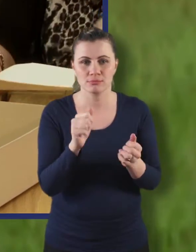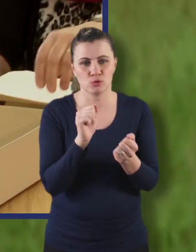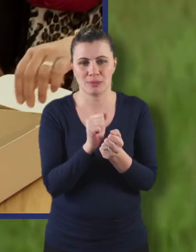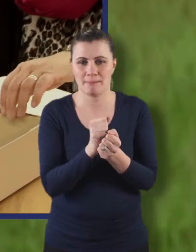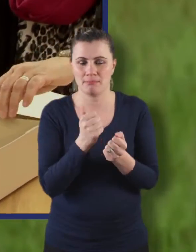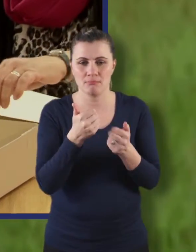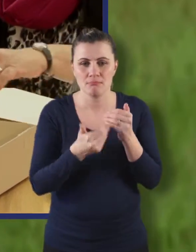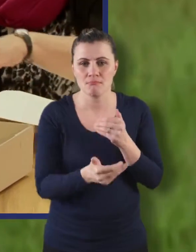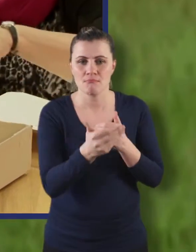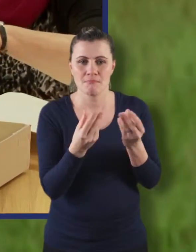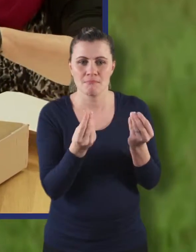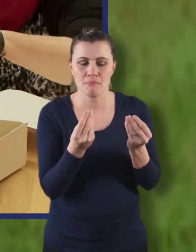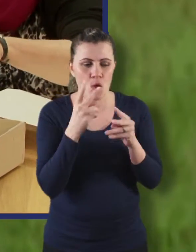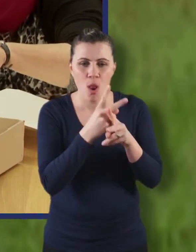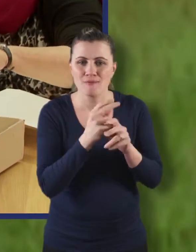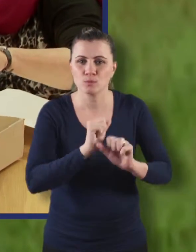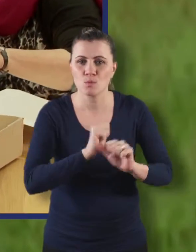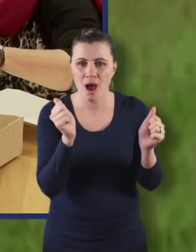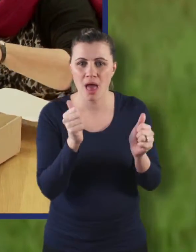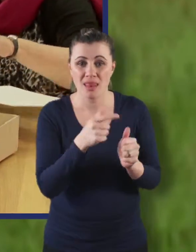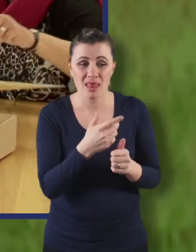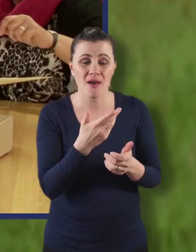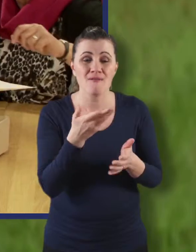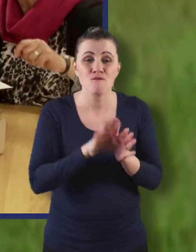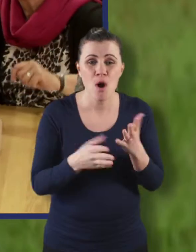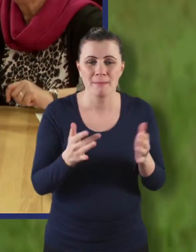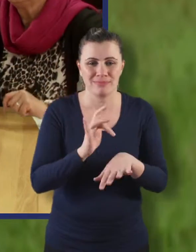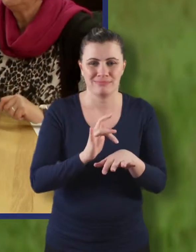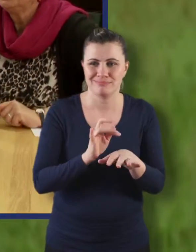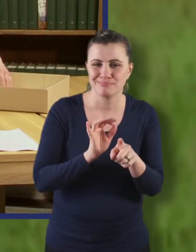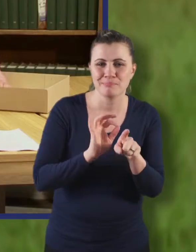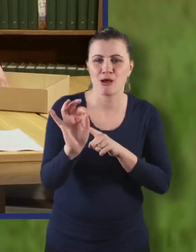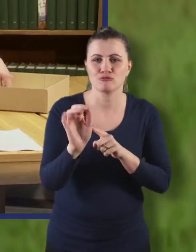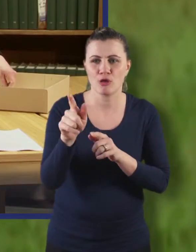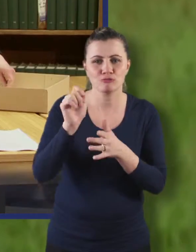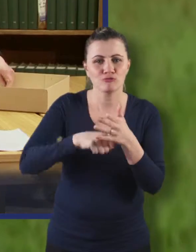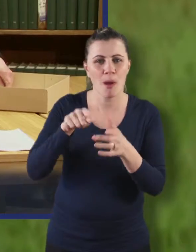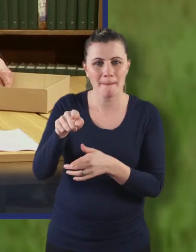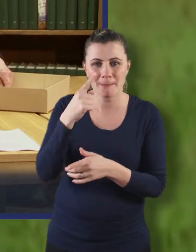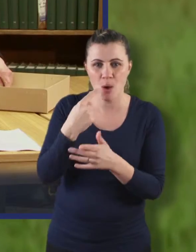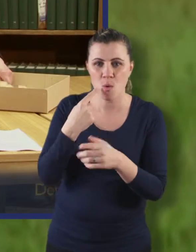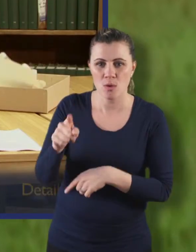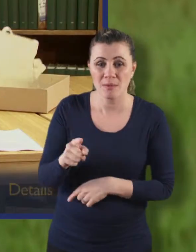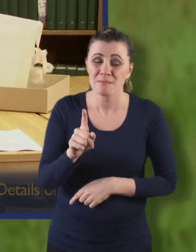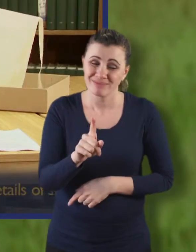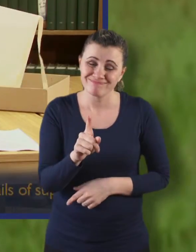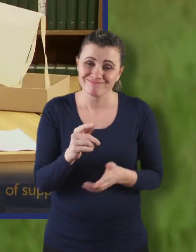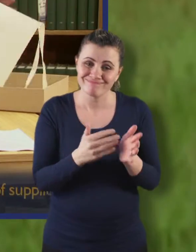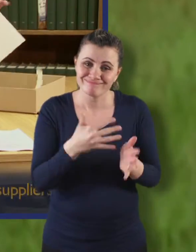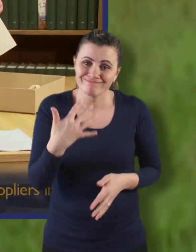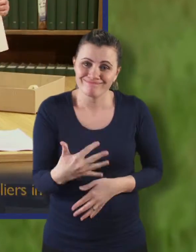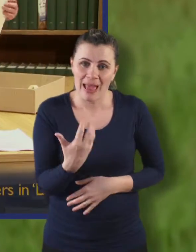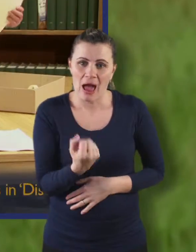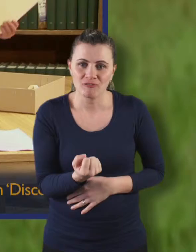clear wallets for photographs. These packaging materials are provided by specialist suppliers, and they are costly, but it